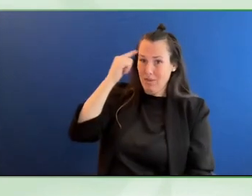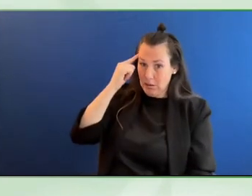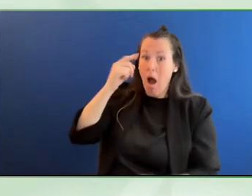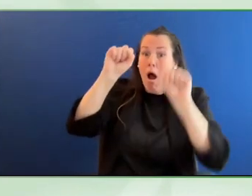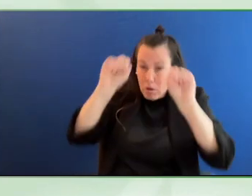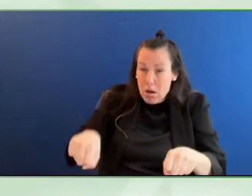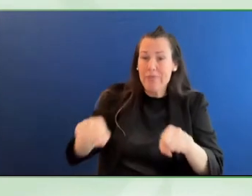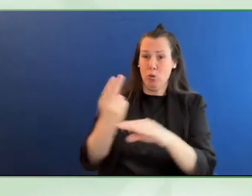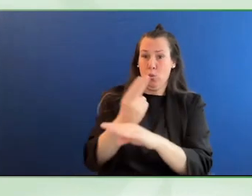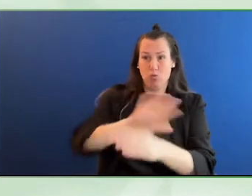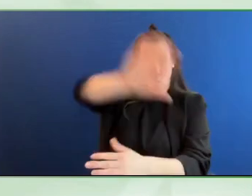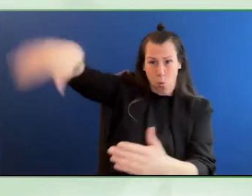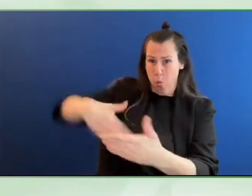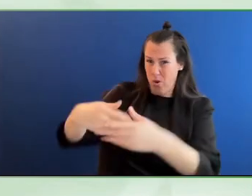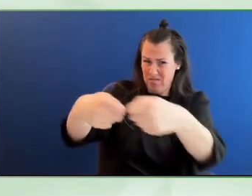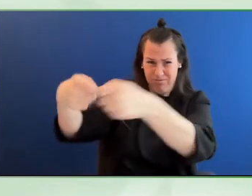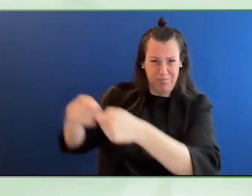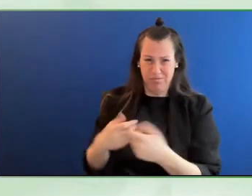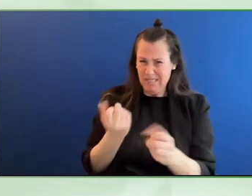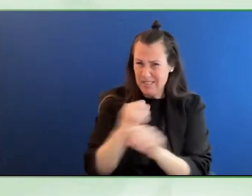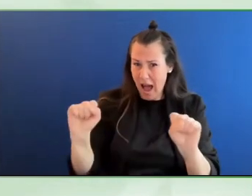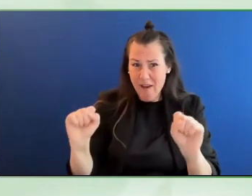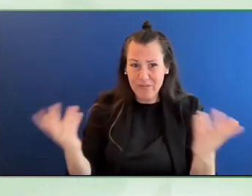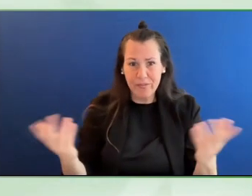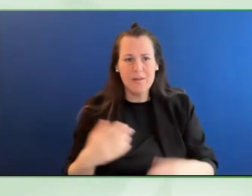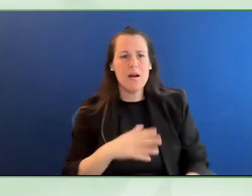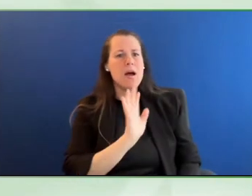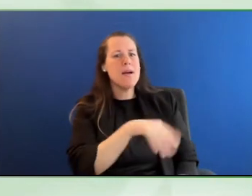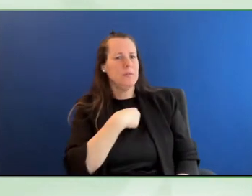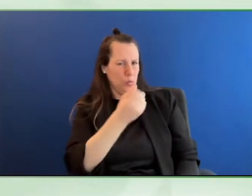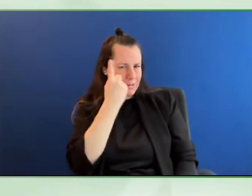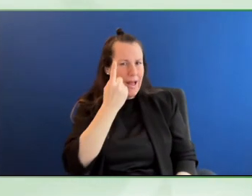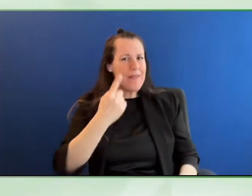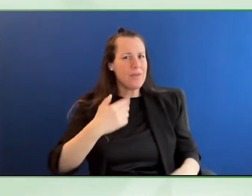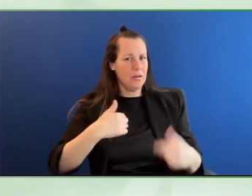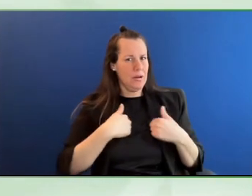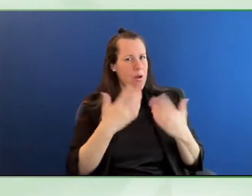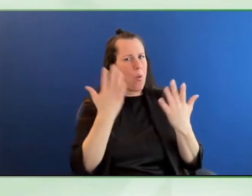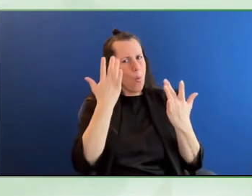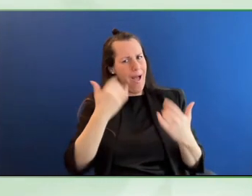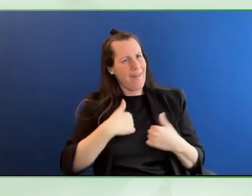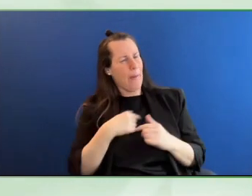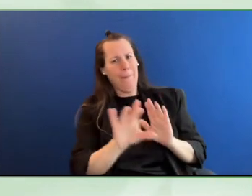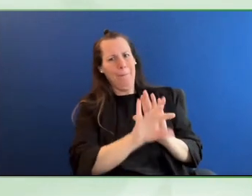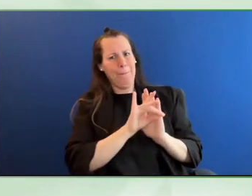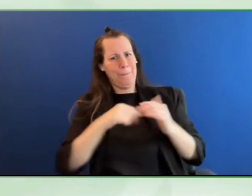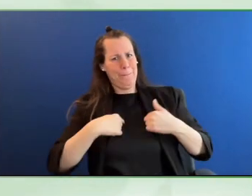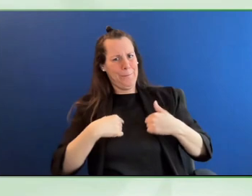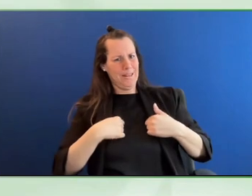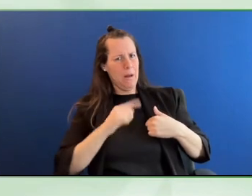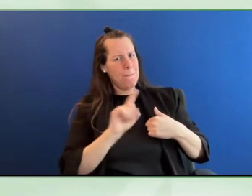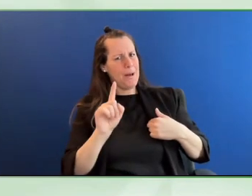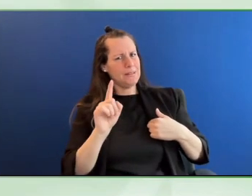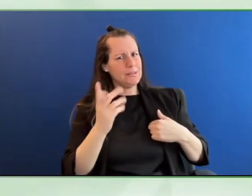for the AT vendors? For schools, for the first part, for the IT department, because they're the ones who end up taking the brunt of having to get all the